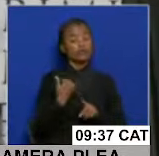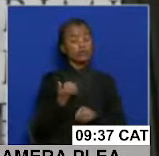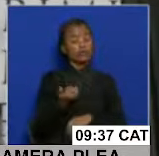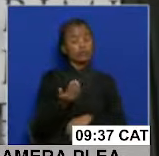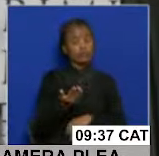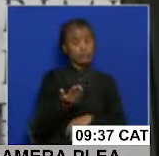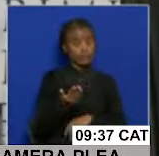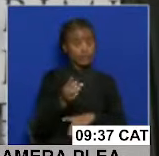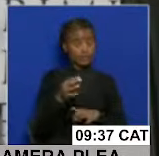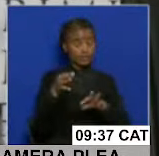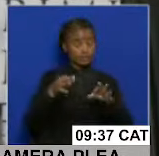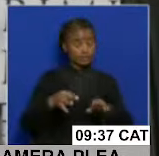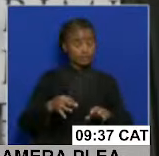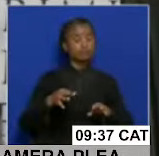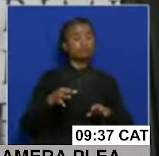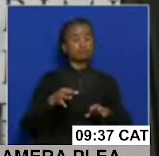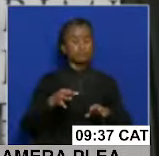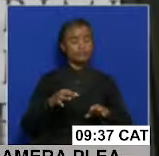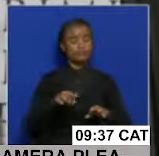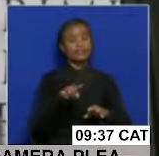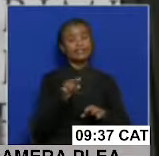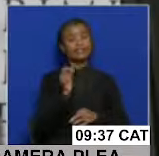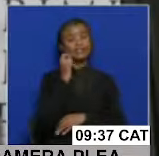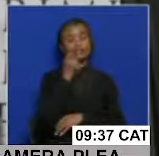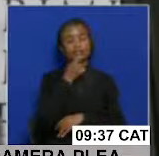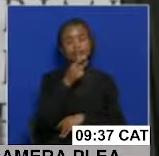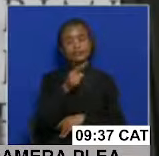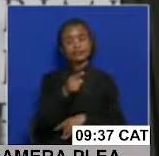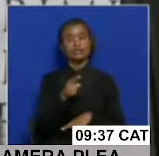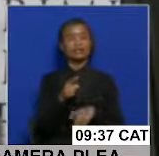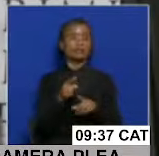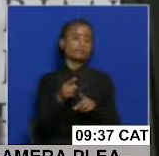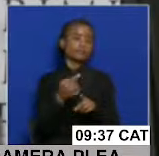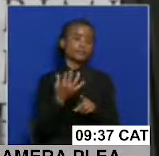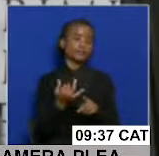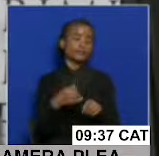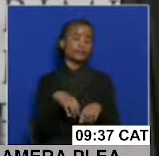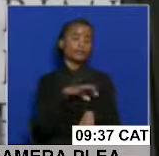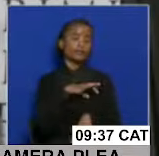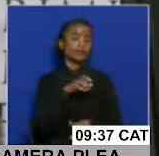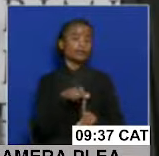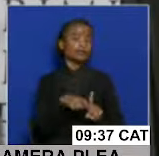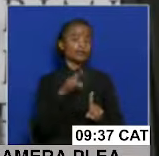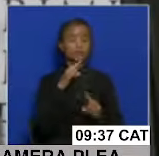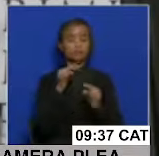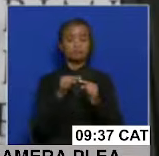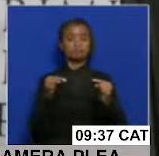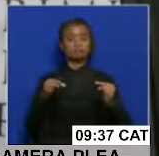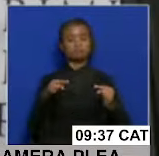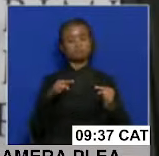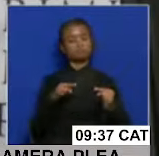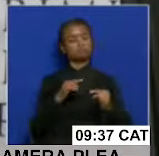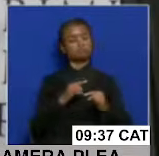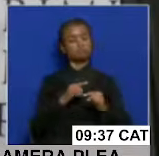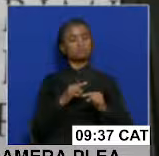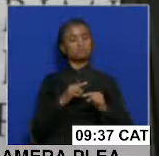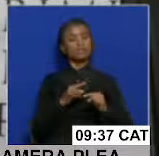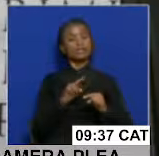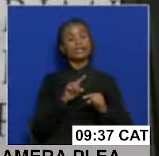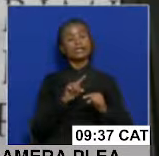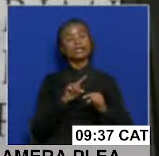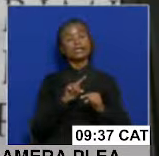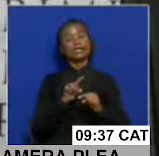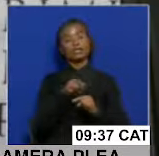that he has taken instruction and his clients do not intend to oppose the application by witness K to testify by audio link